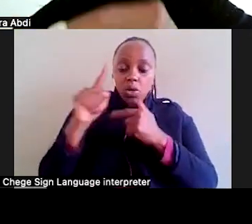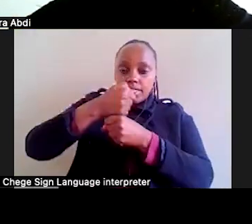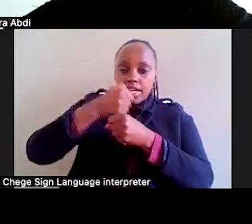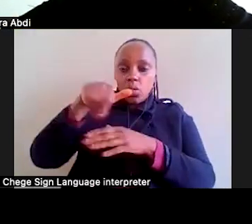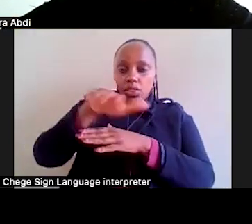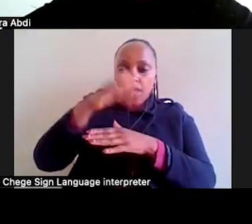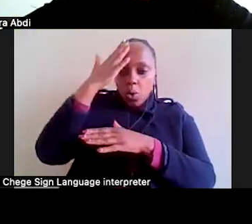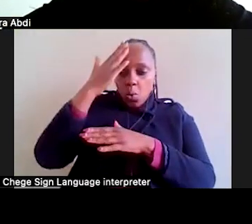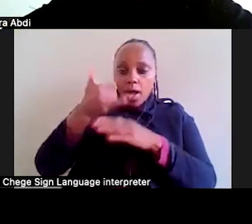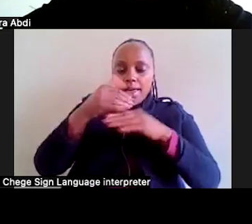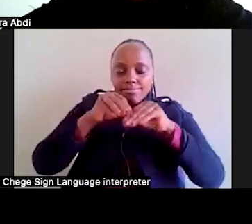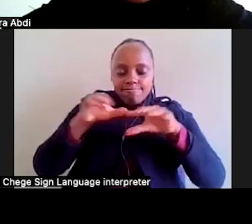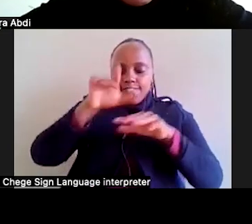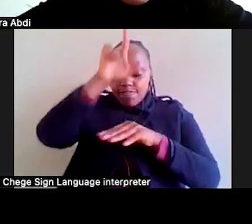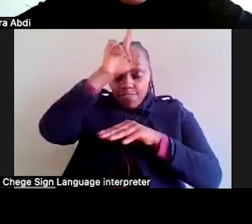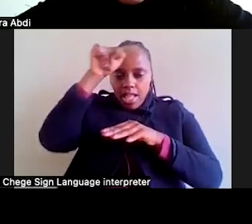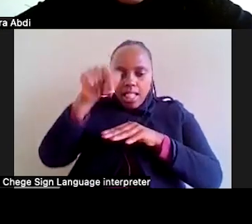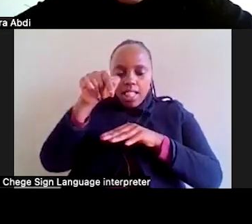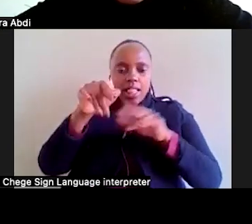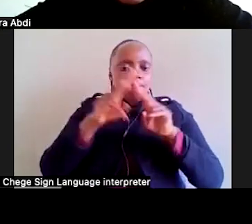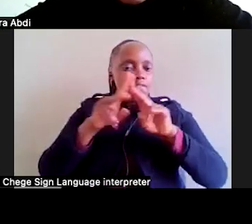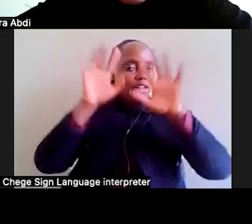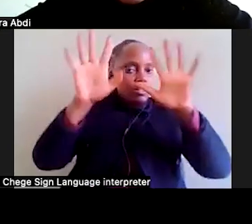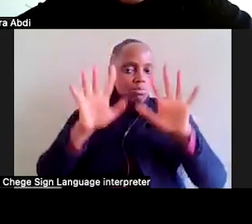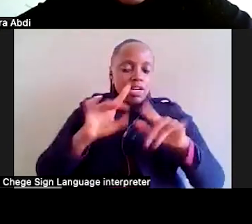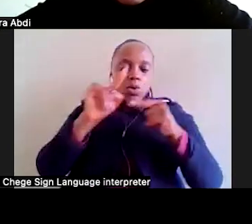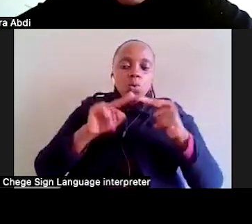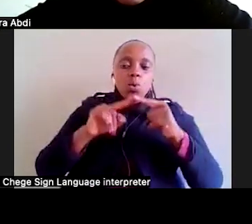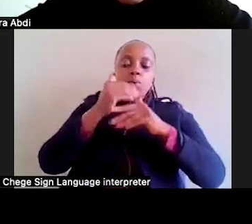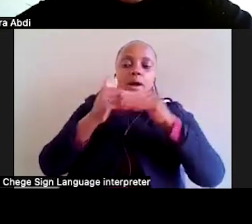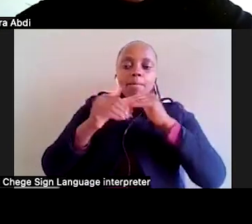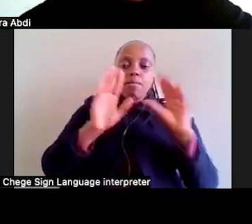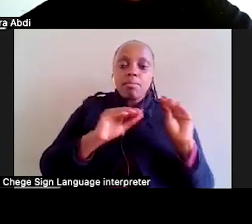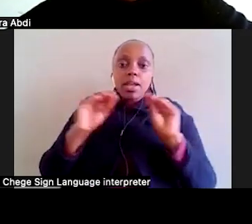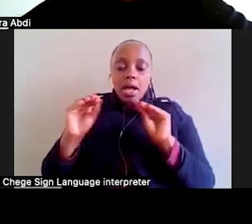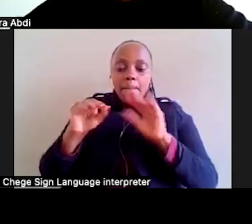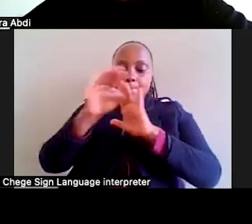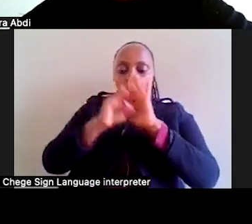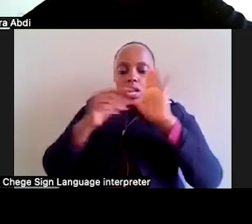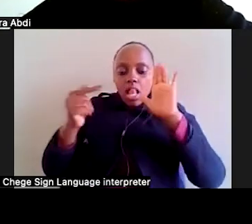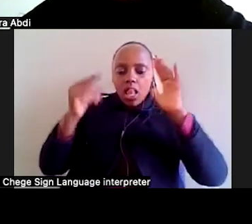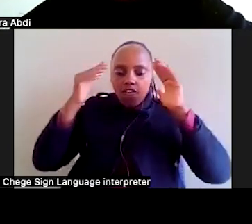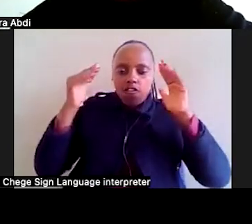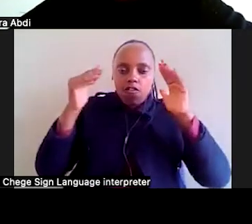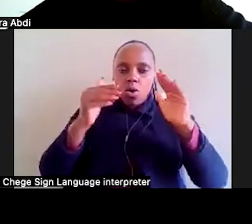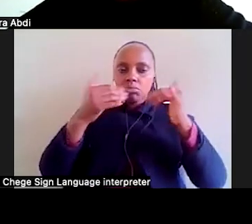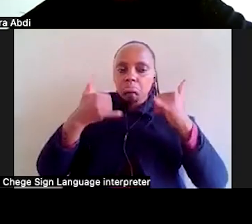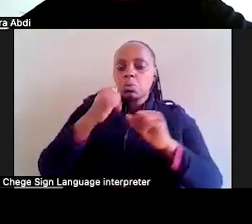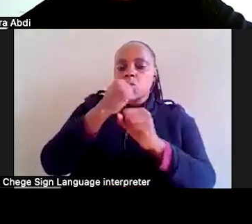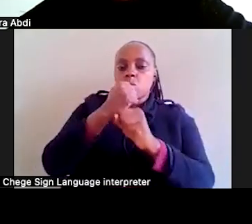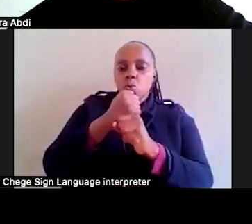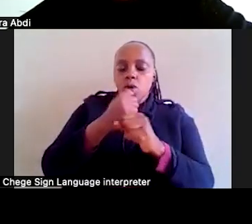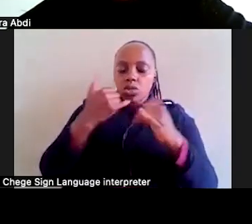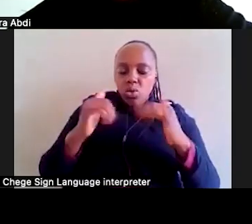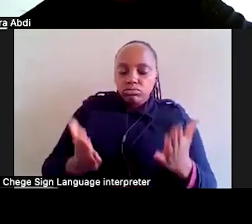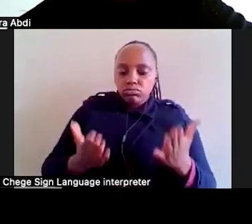grassroots are very critical in movement building. So our program has heavily invested in efforts that uplift